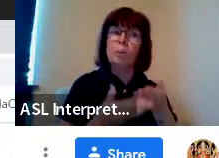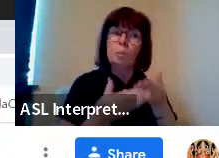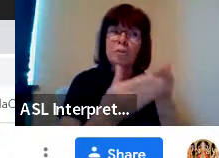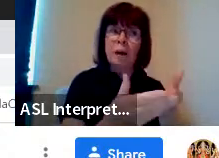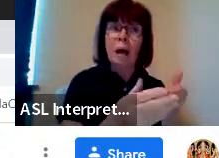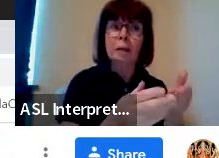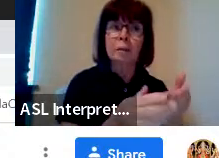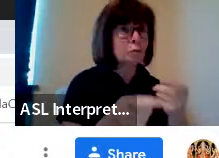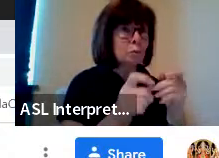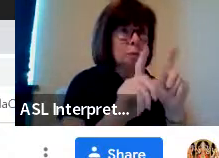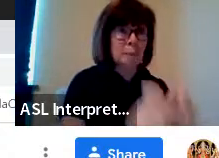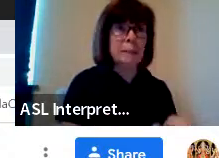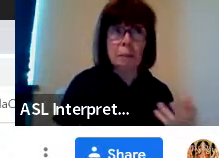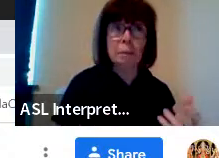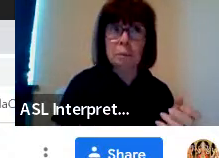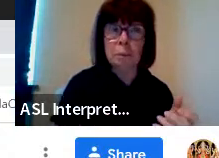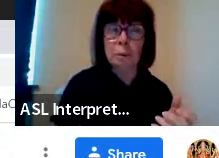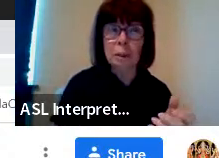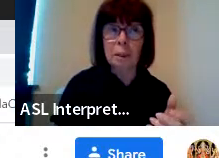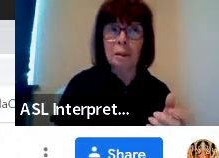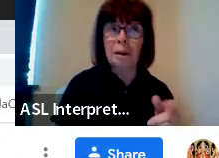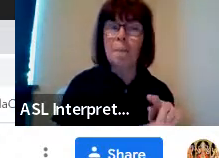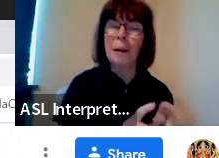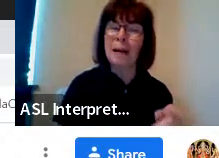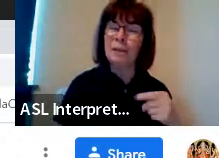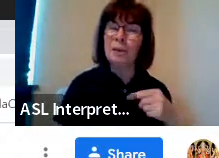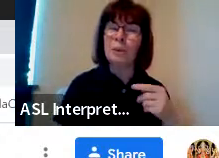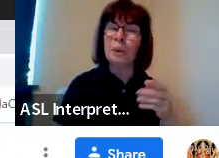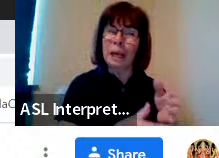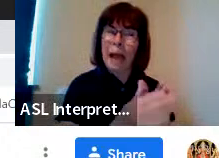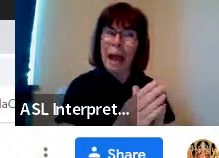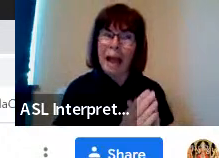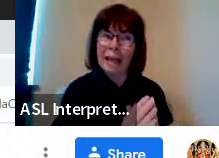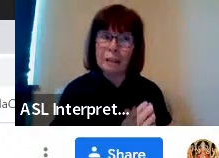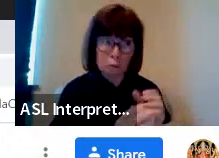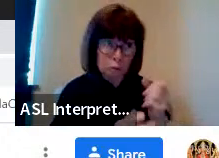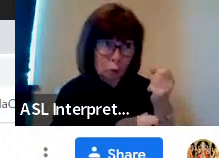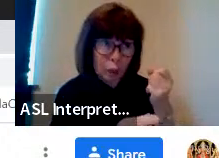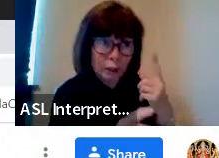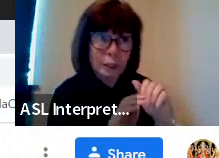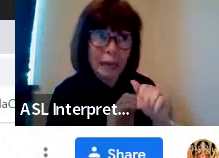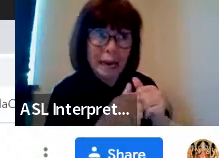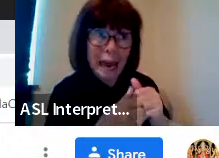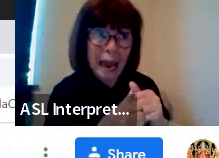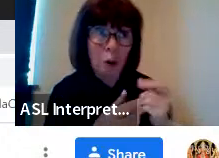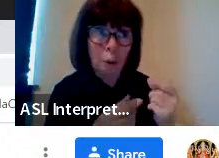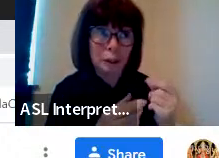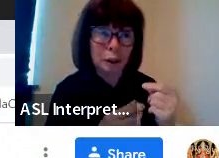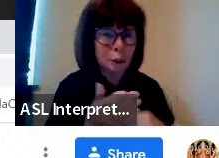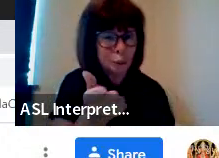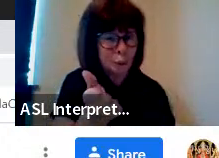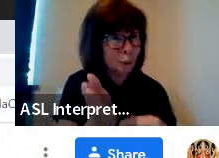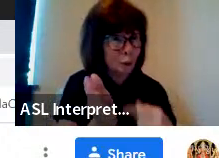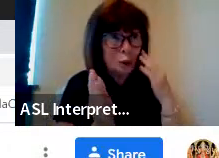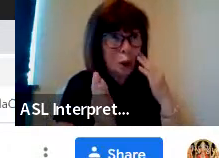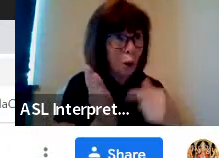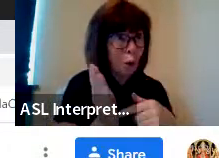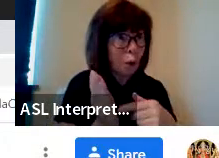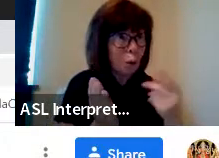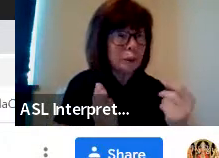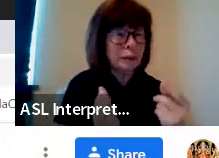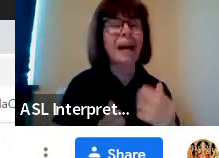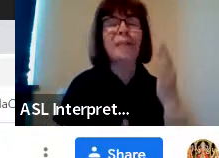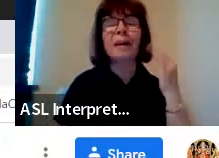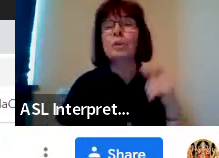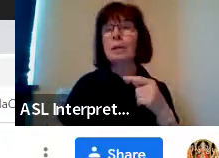but do we take the time to ask them, like, are you going to understand how to use this? So that's why we hear a lot of people